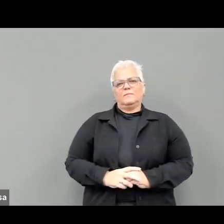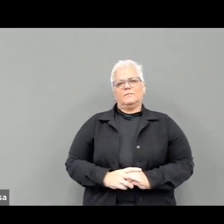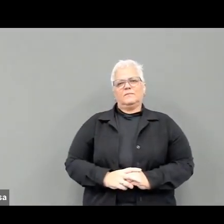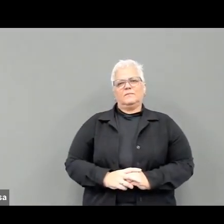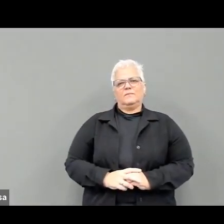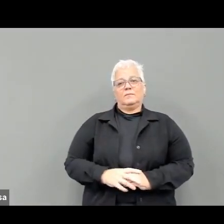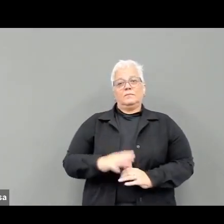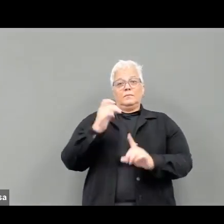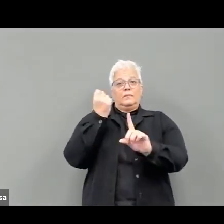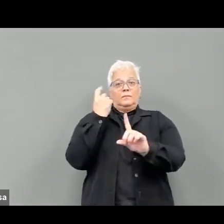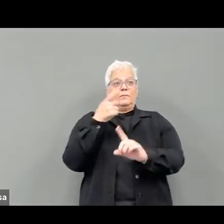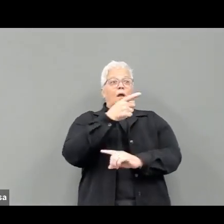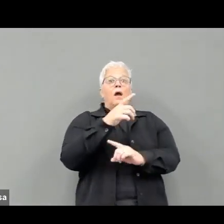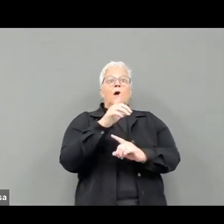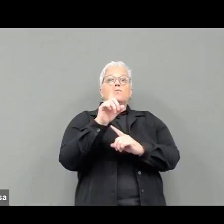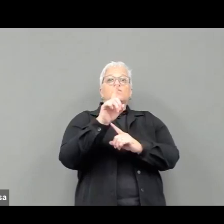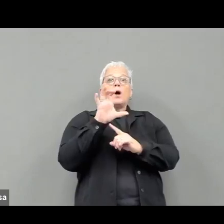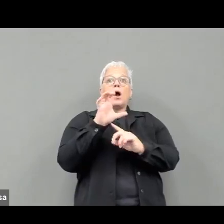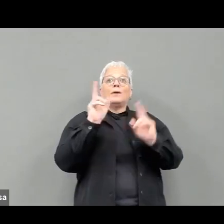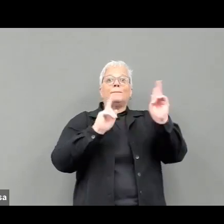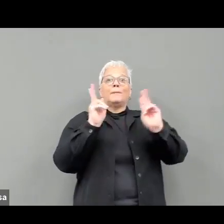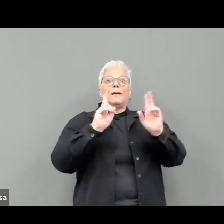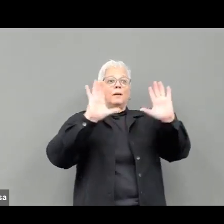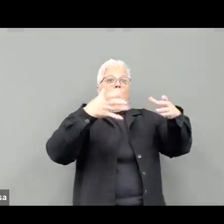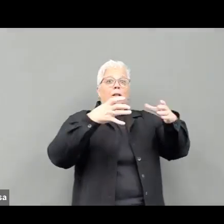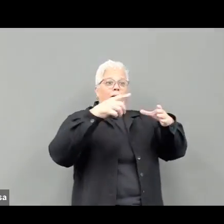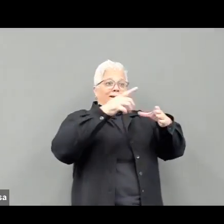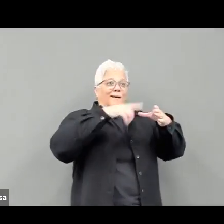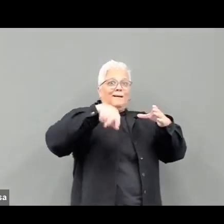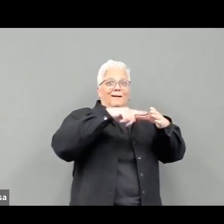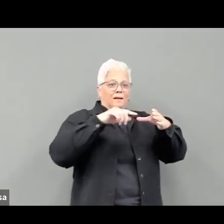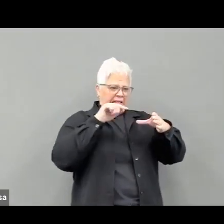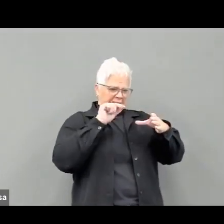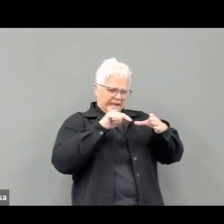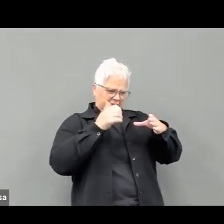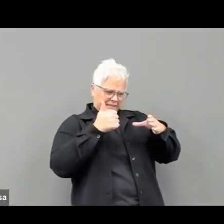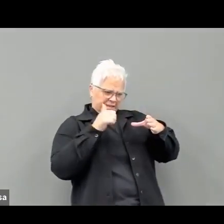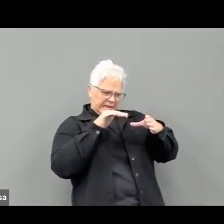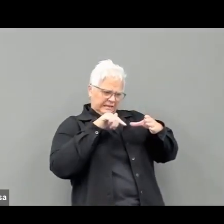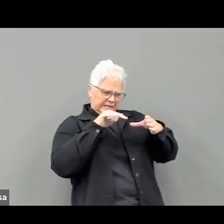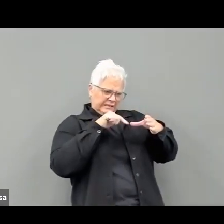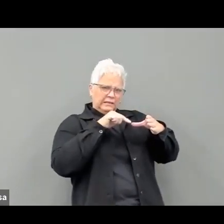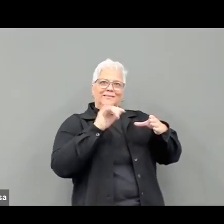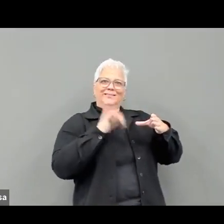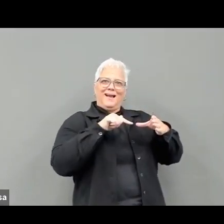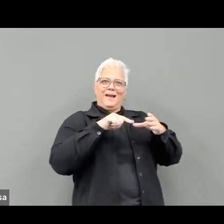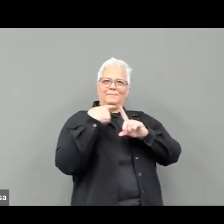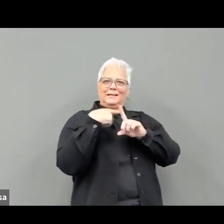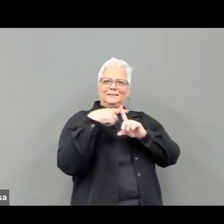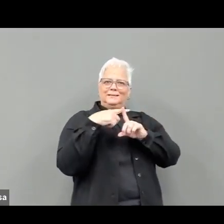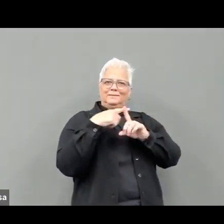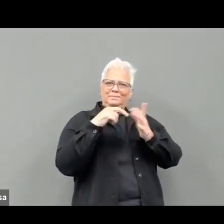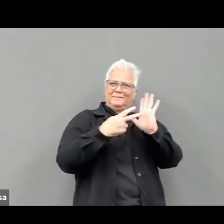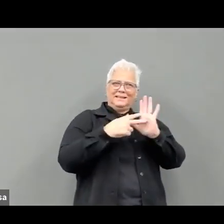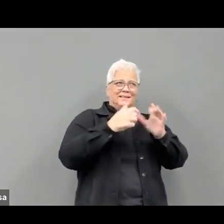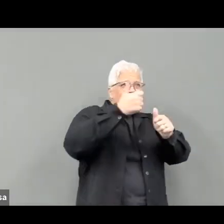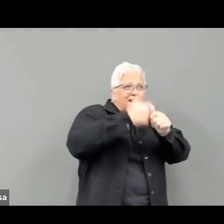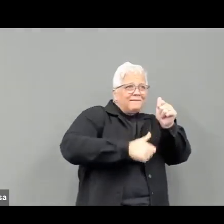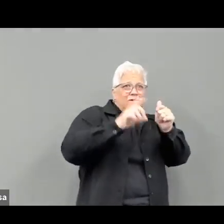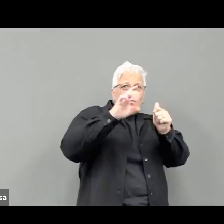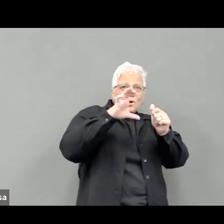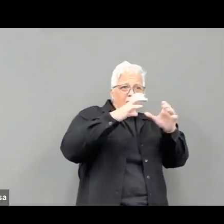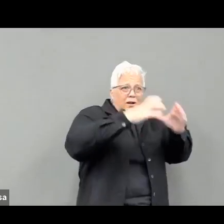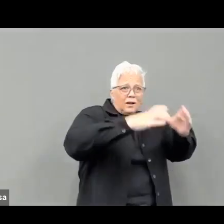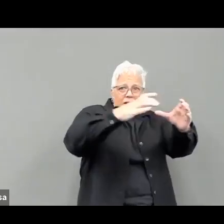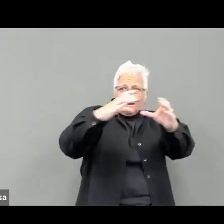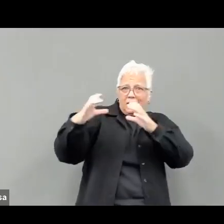week of January 17th through 23rd, there were 2,559 cases identified as having symptom